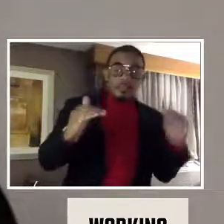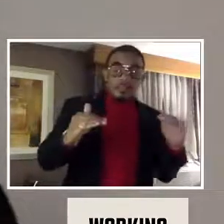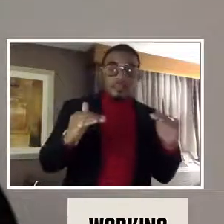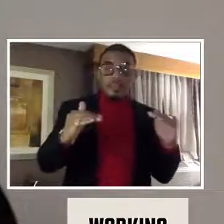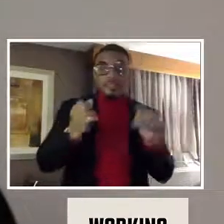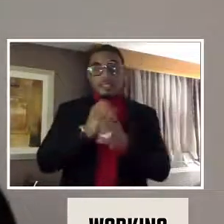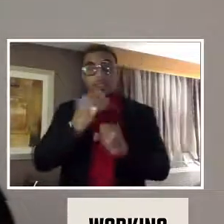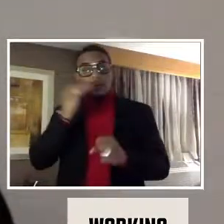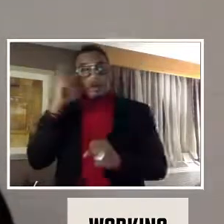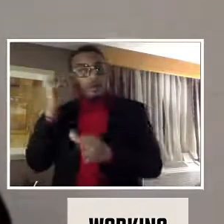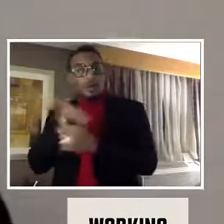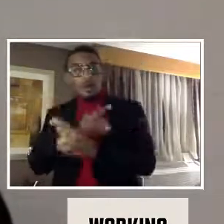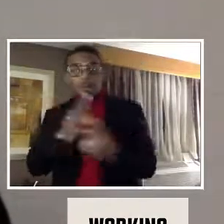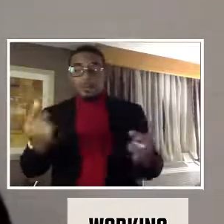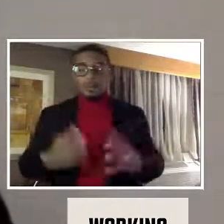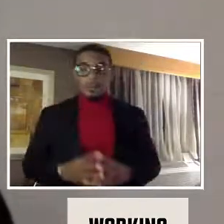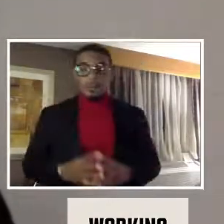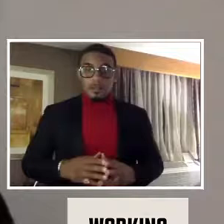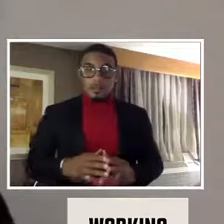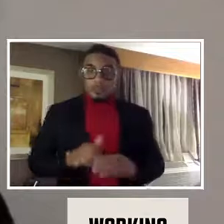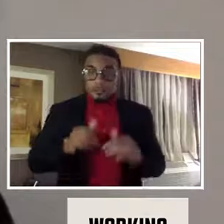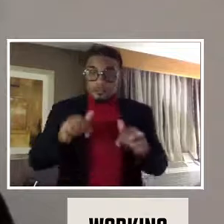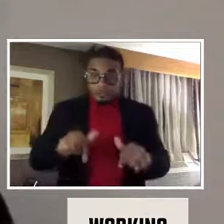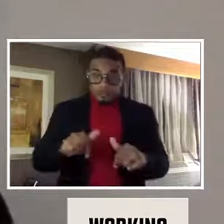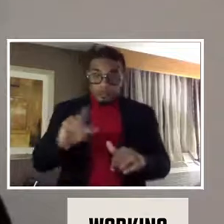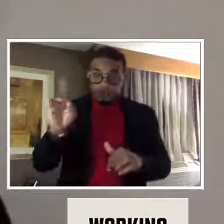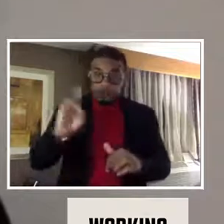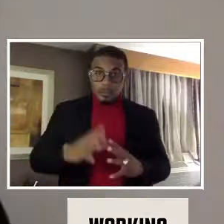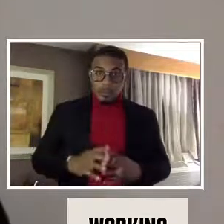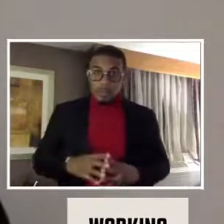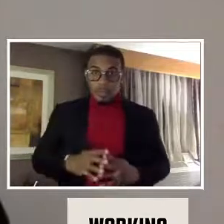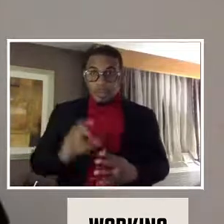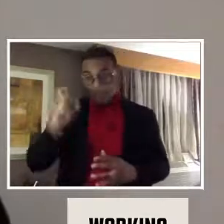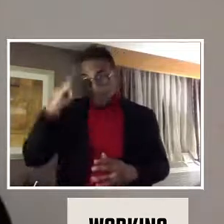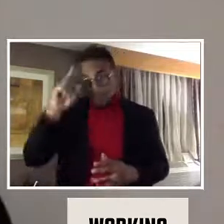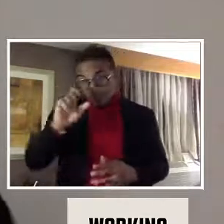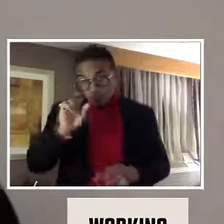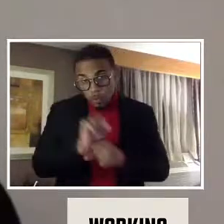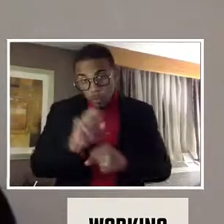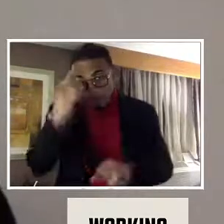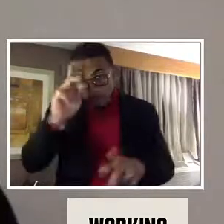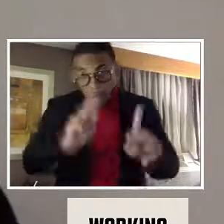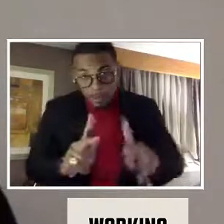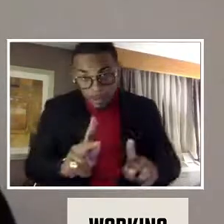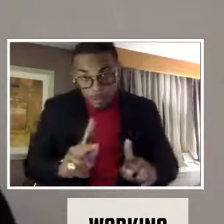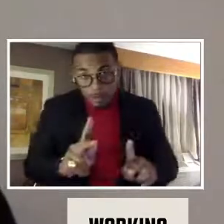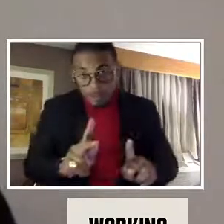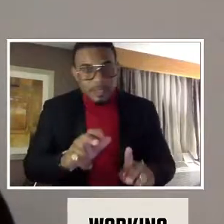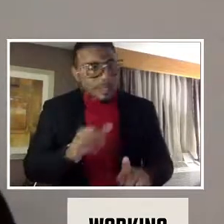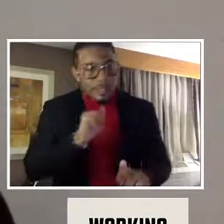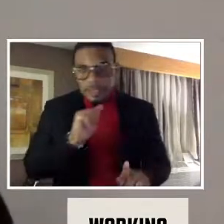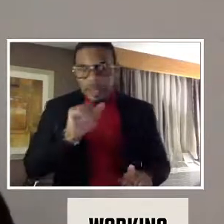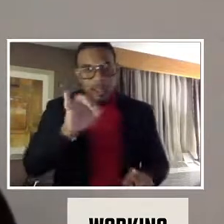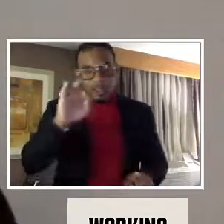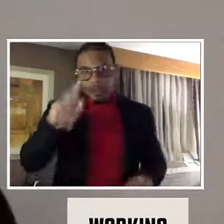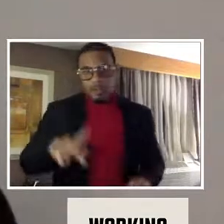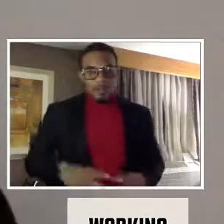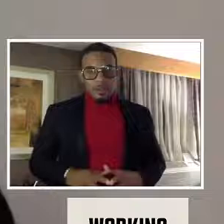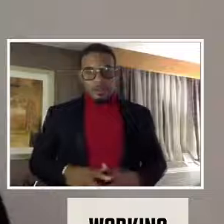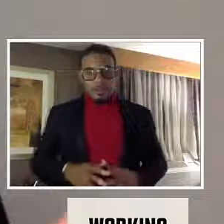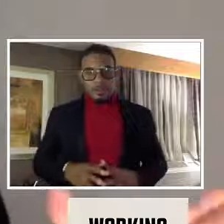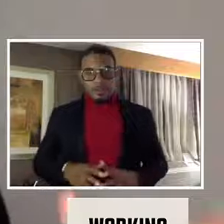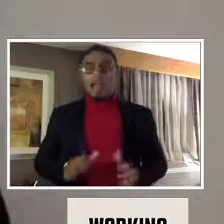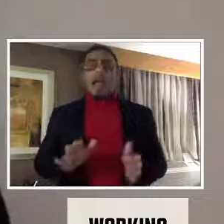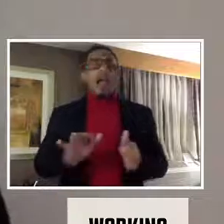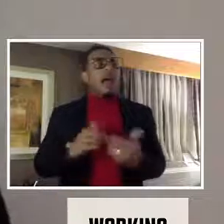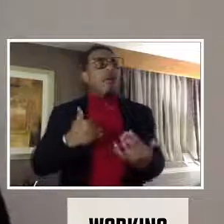and a safe home for everyone. In this democracy, government should work for the people, not the corporations.